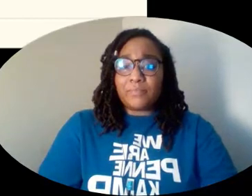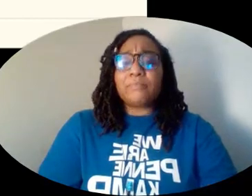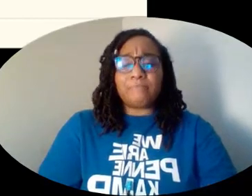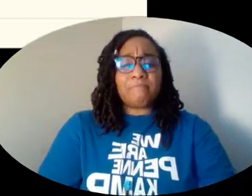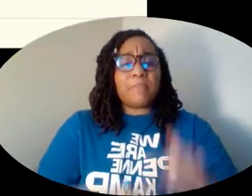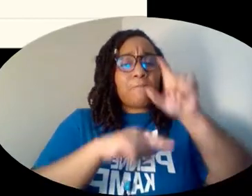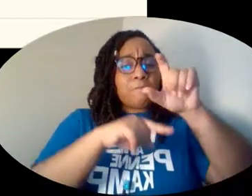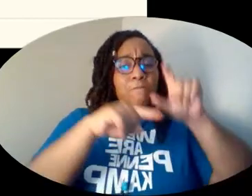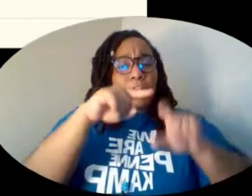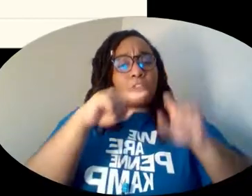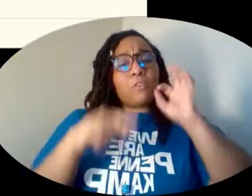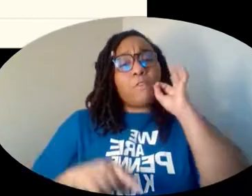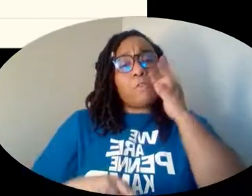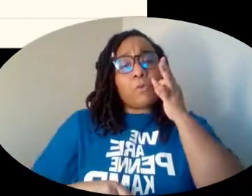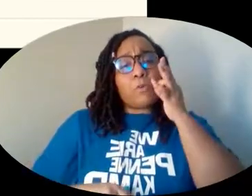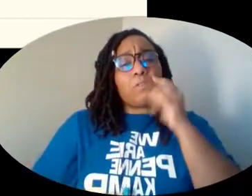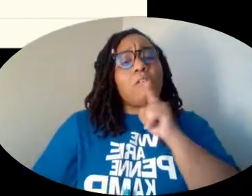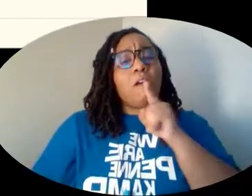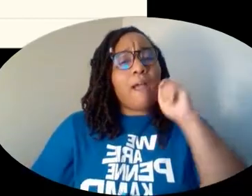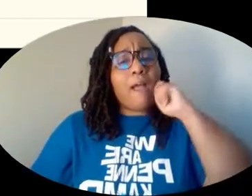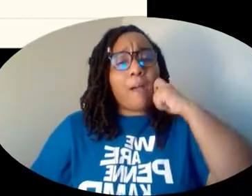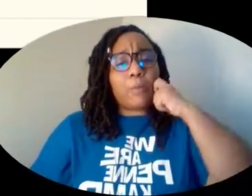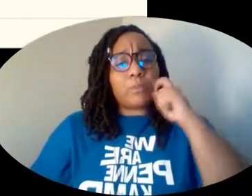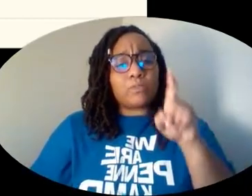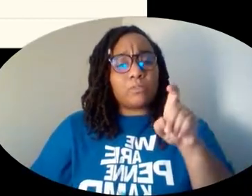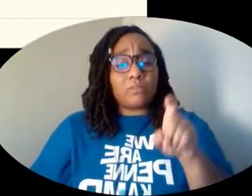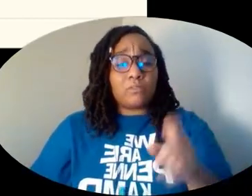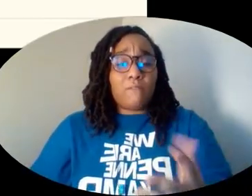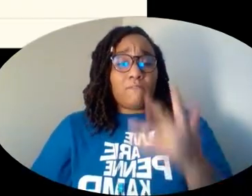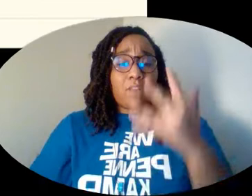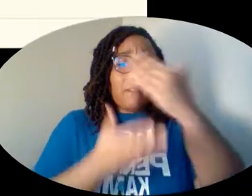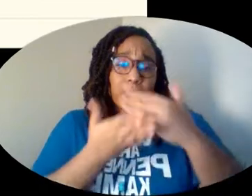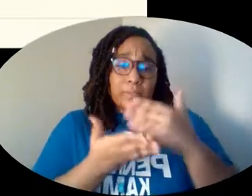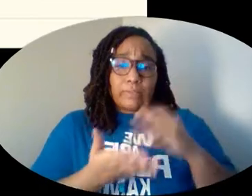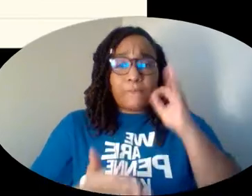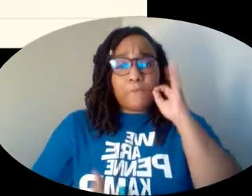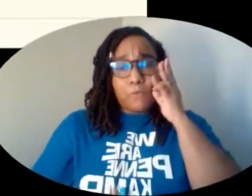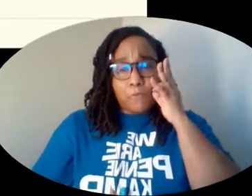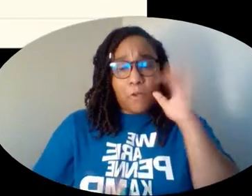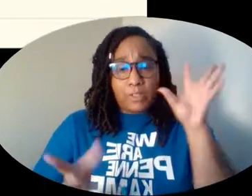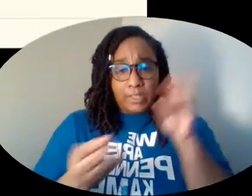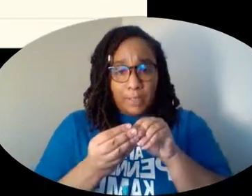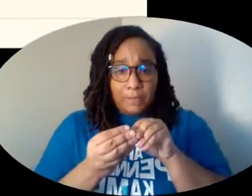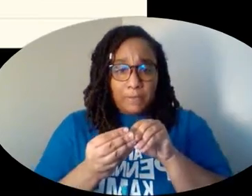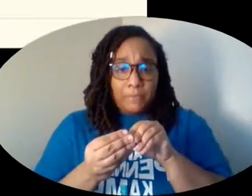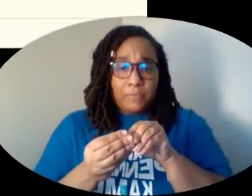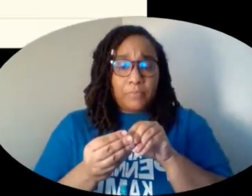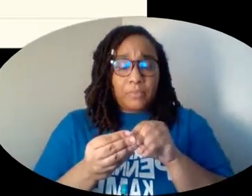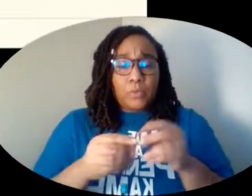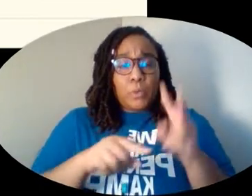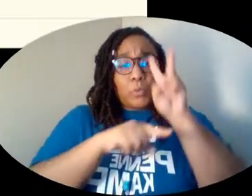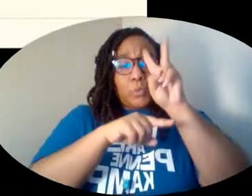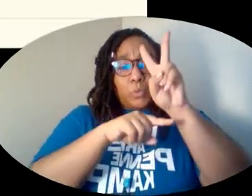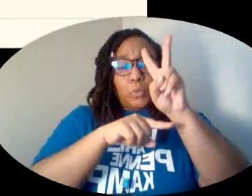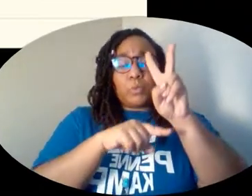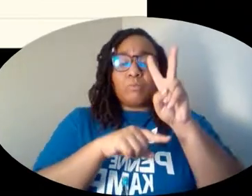What fraction of the fruit are apples? There are 5 pieces of fruit, and 2